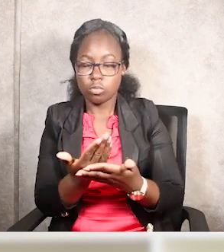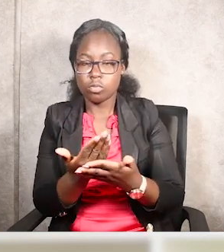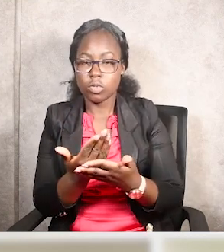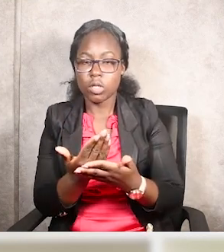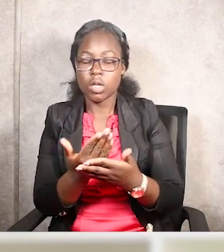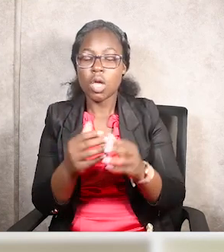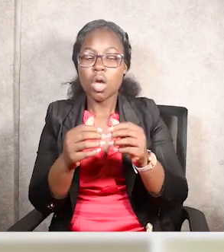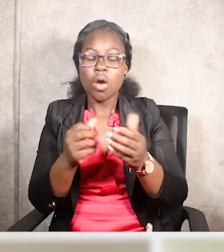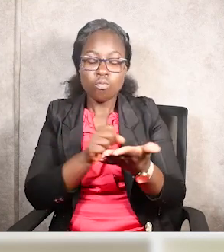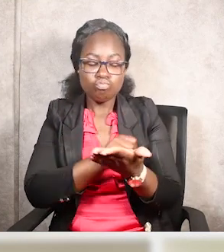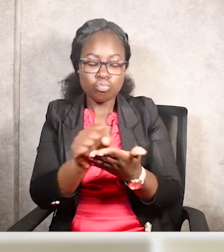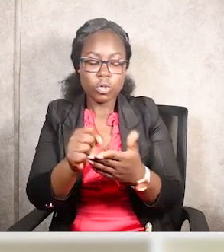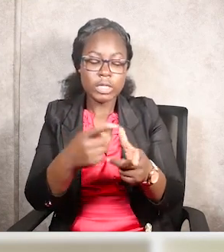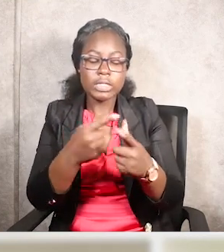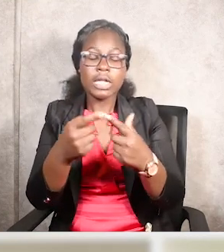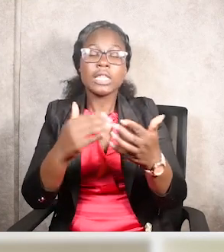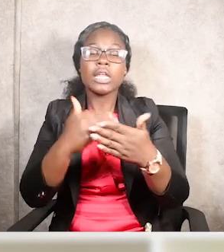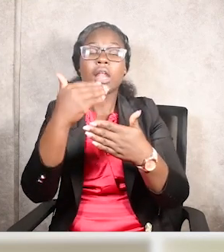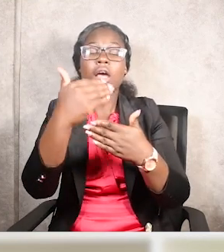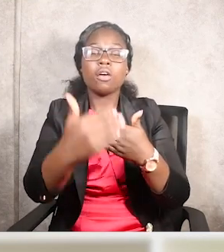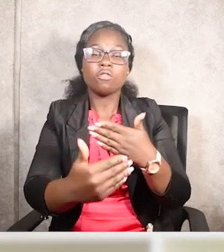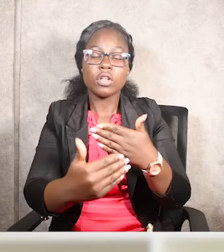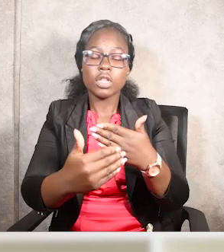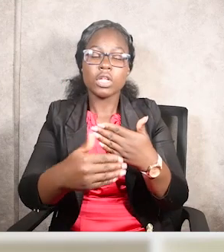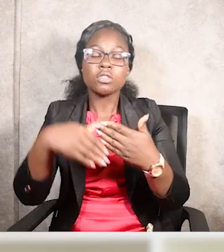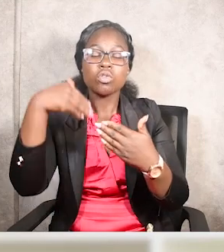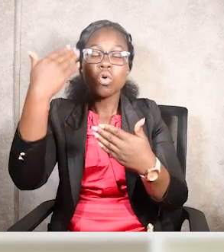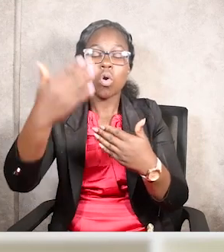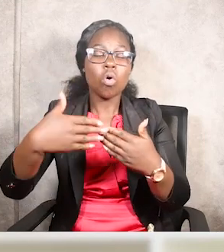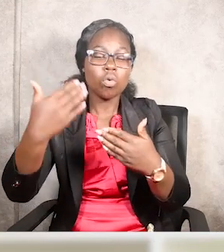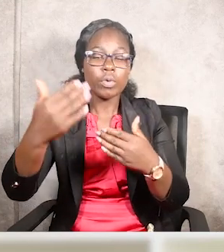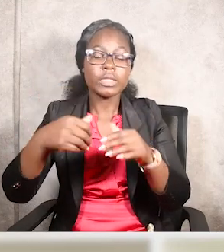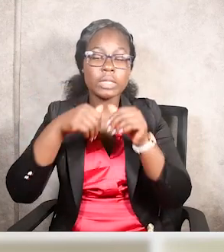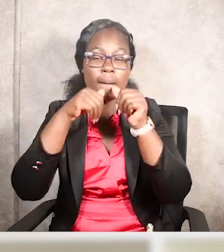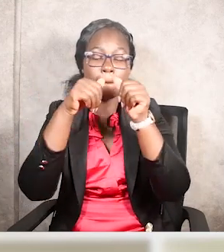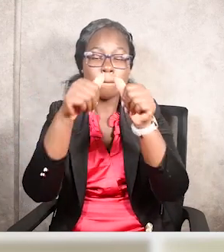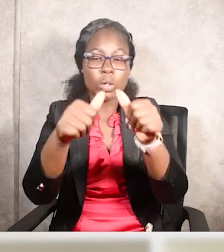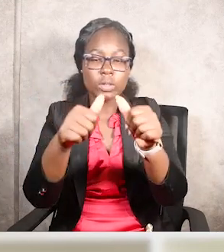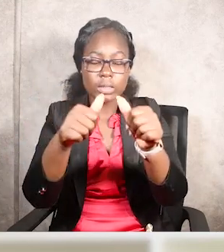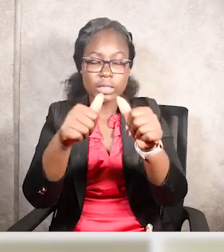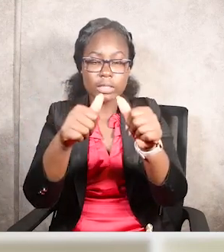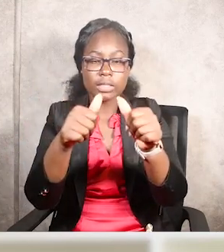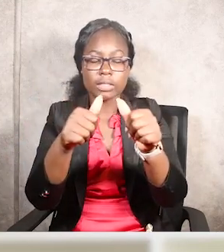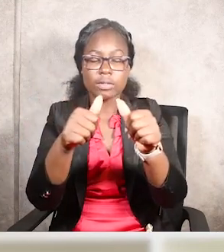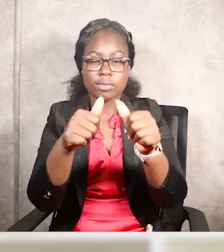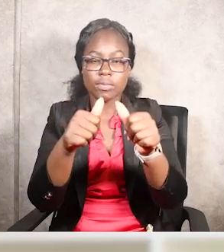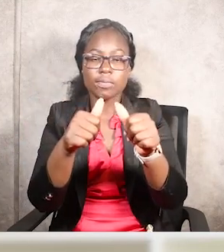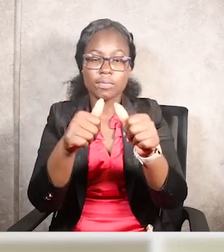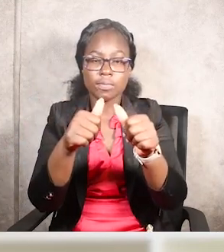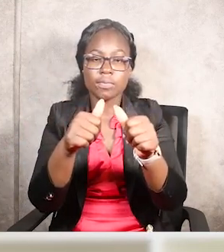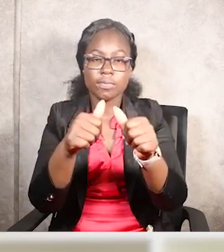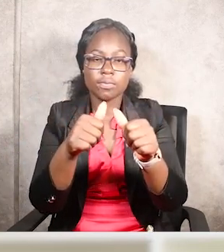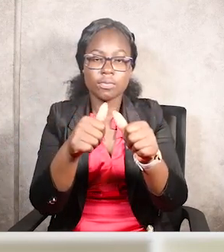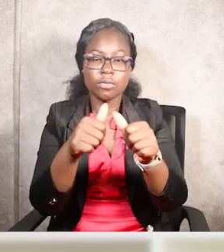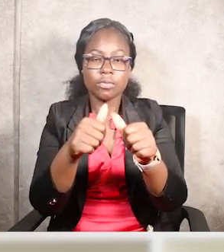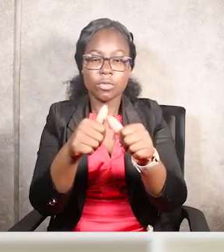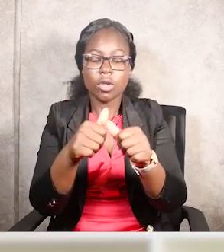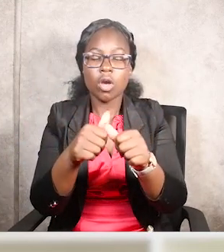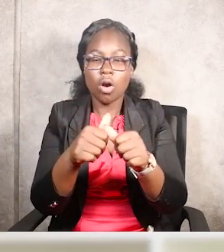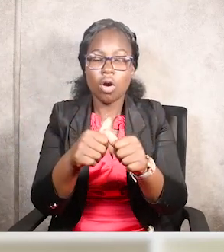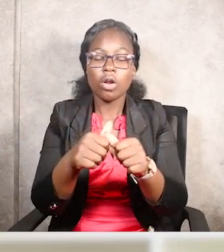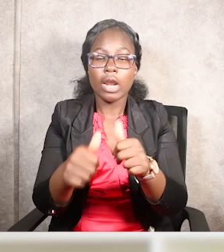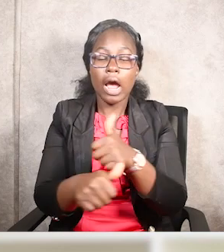You produce that content, then afterwards you can just be posting content at